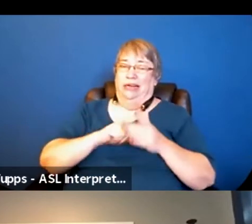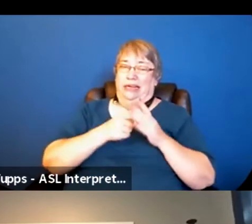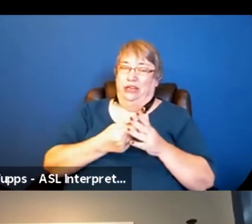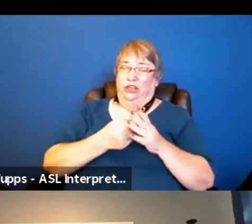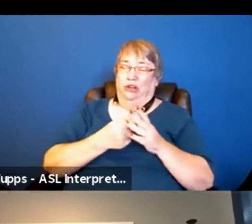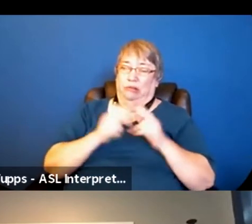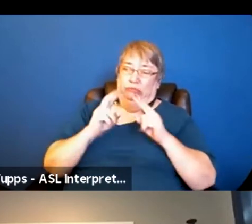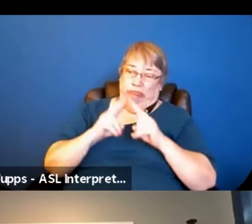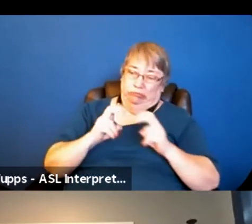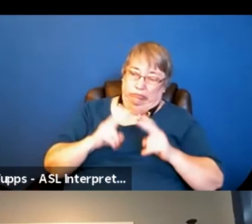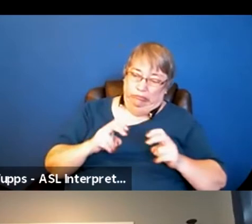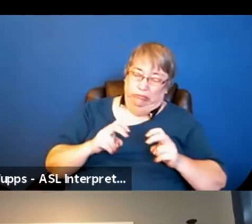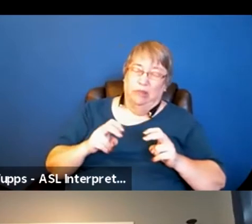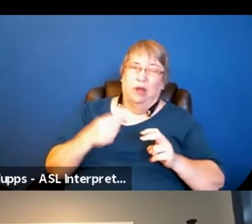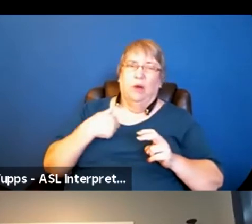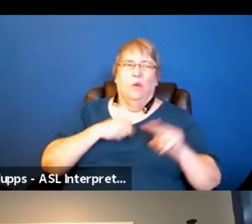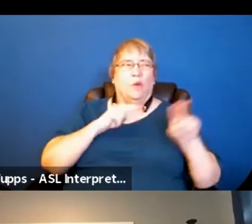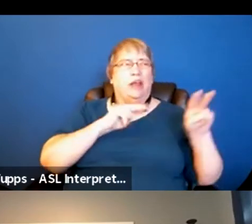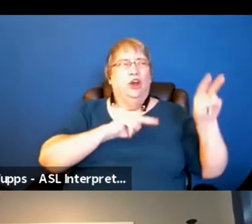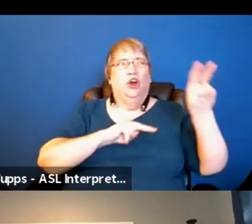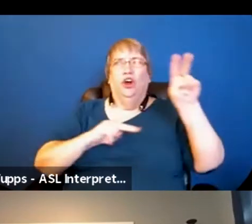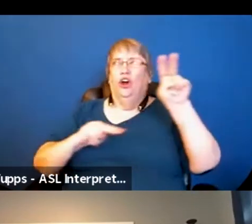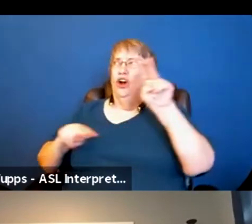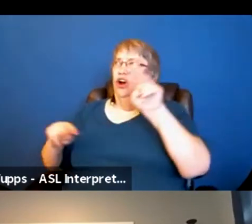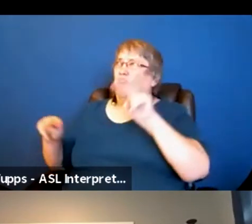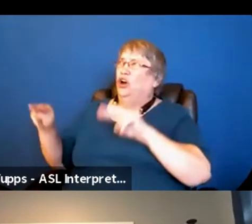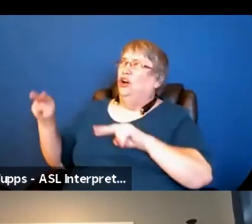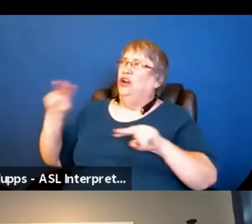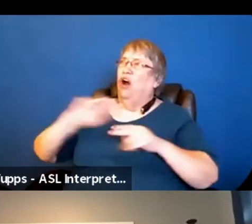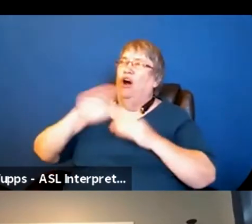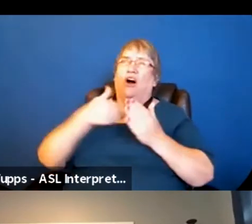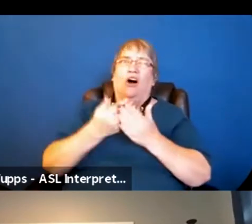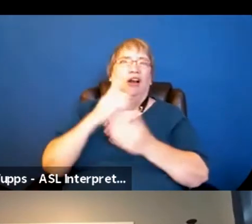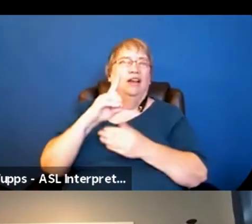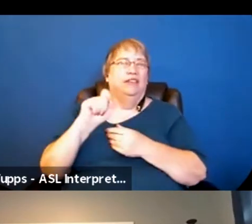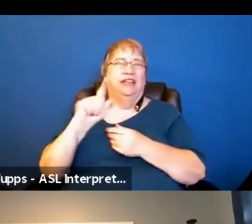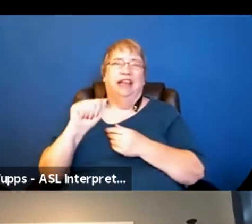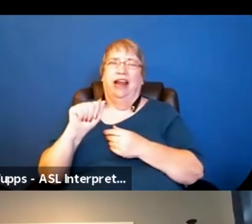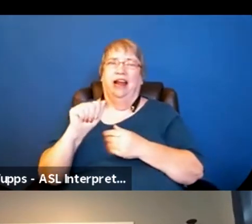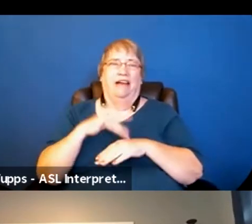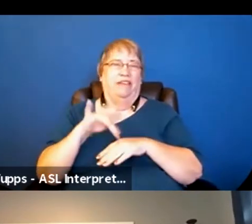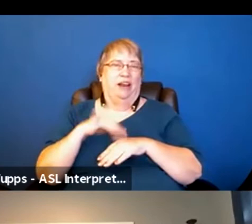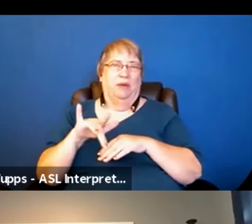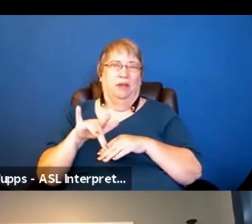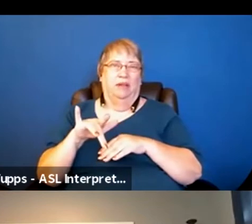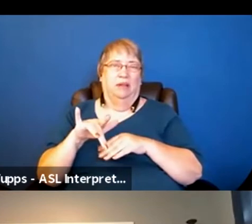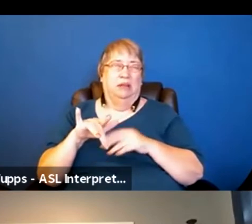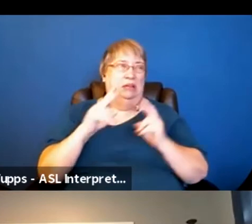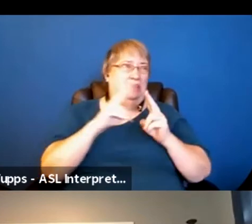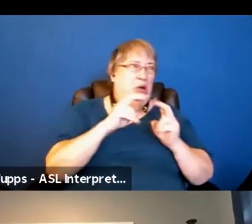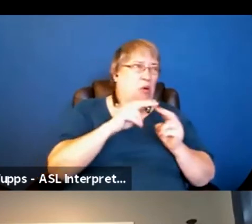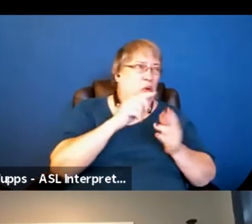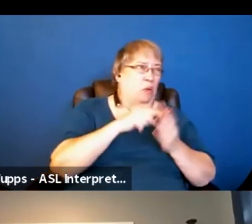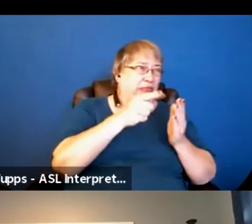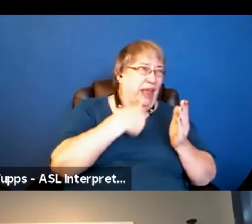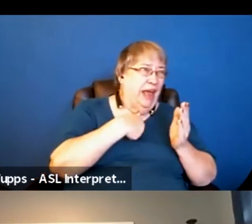assessment was a look at all of the data that was available and really assessing them for what they can offer, but also what their limitations